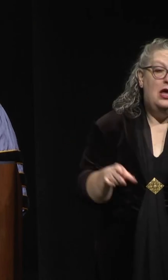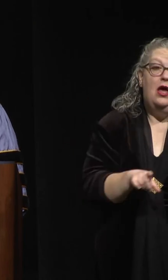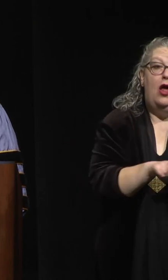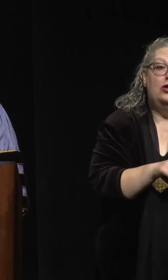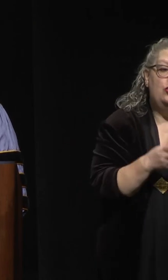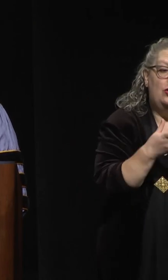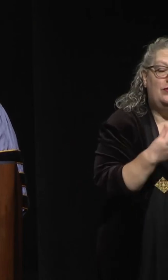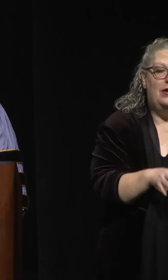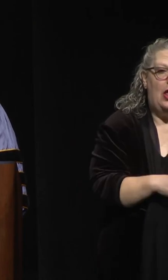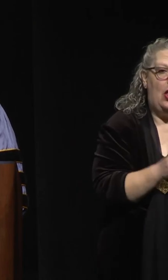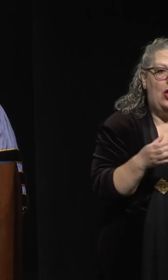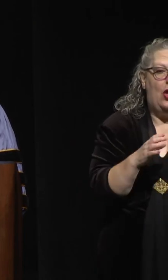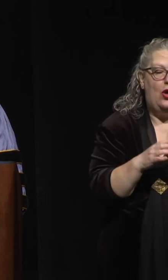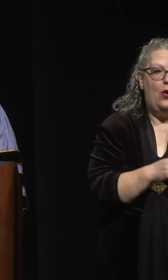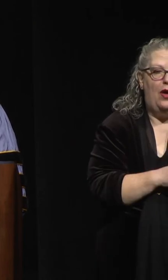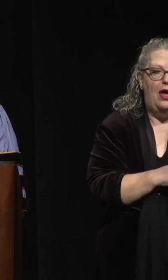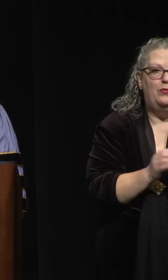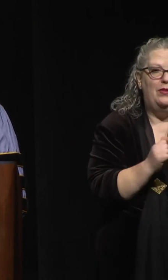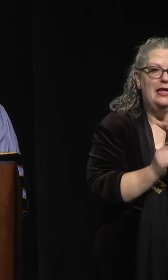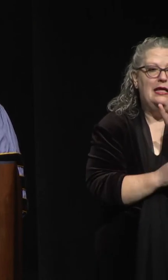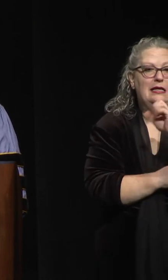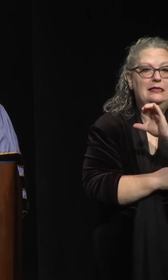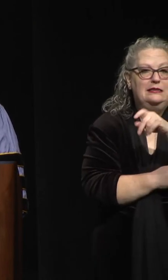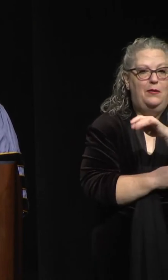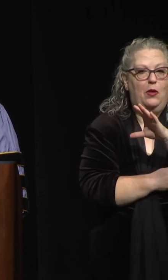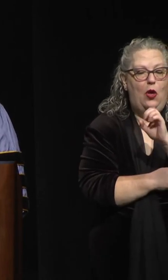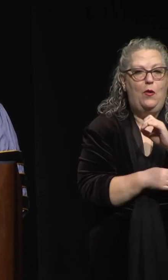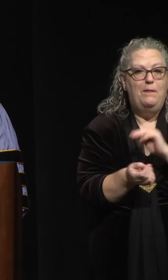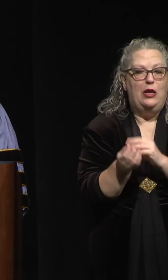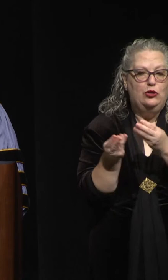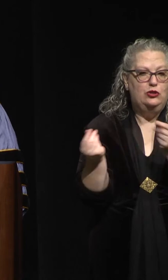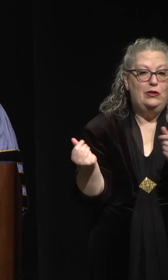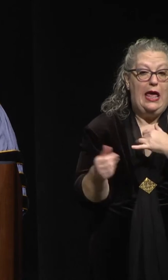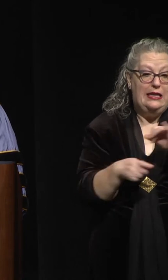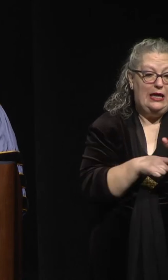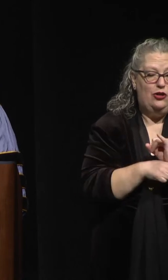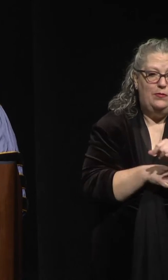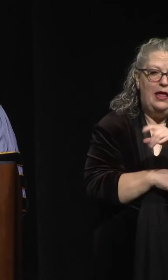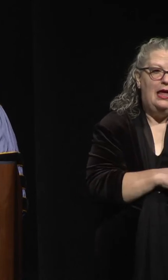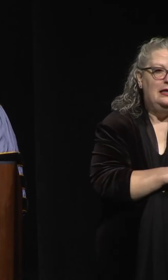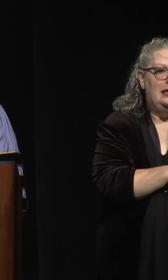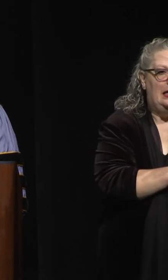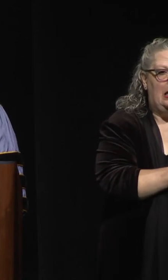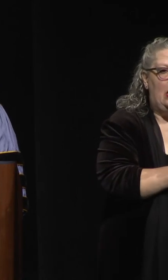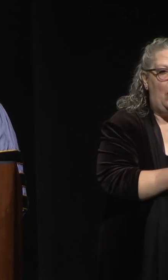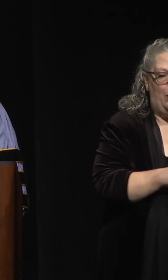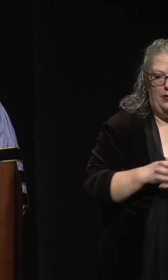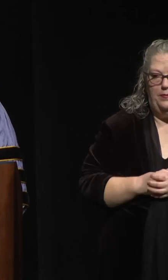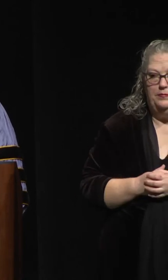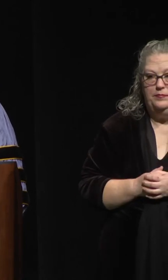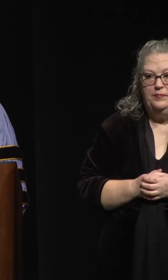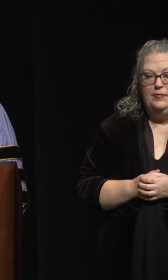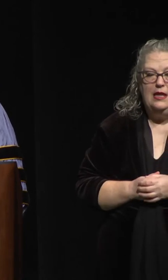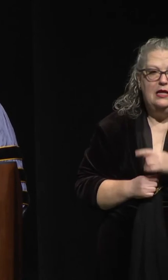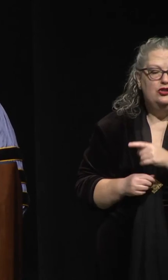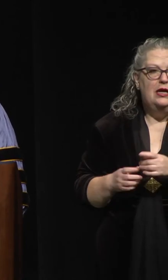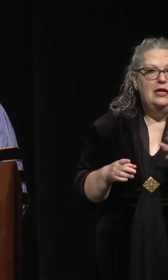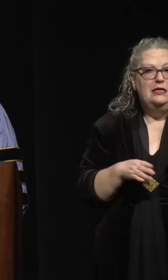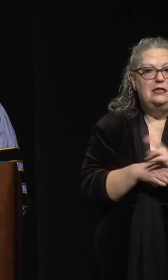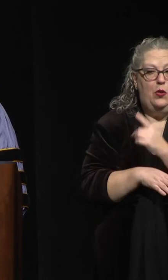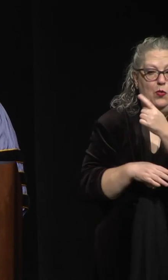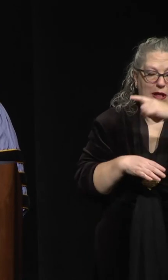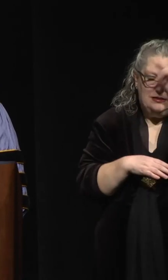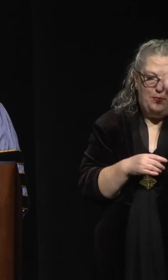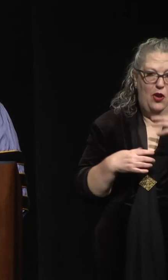as completed a co-op at Civco Medical Solutions and an internship at Tenneco. She spent a